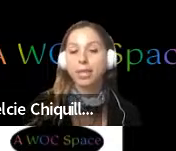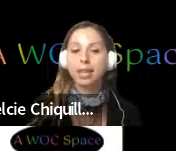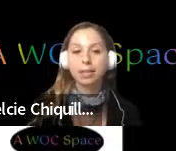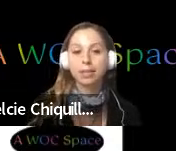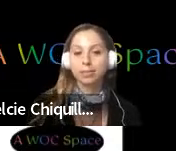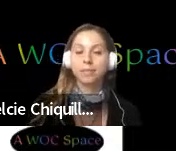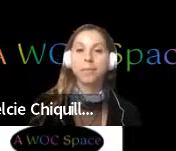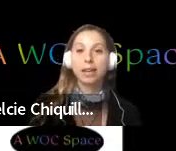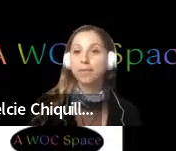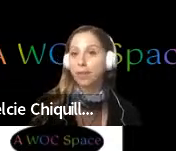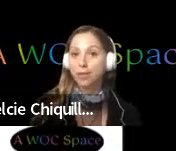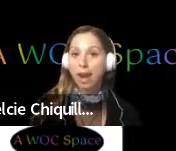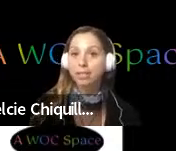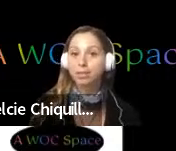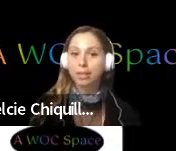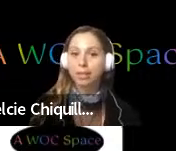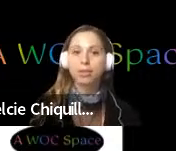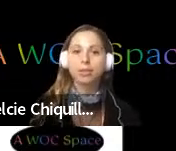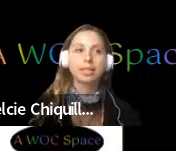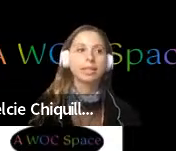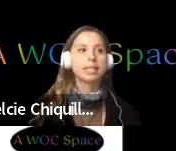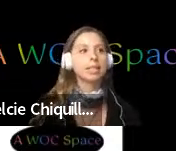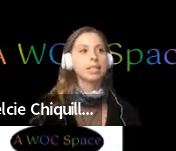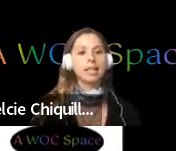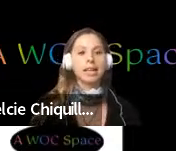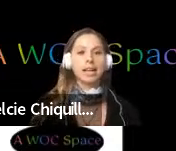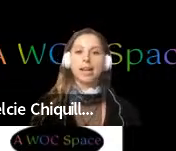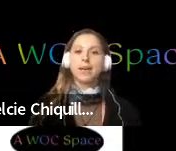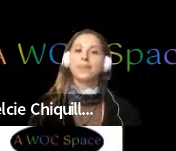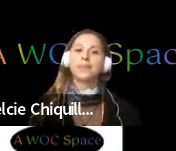they might have interacted with you.